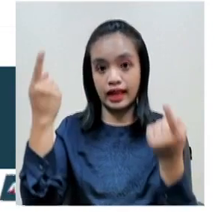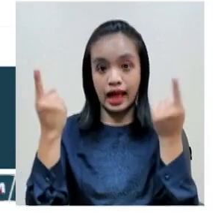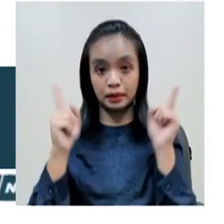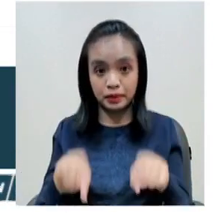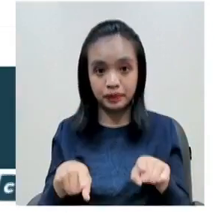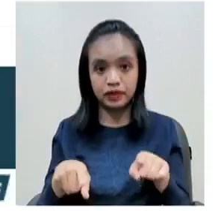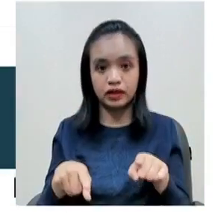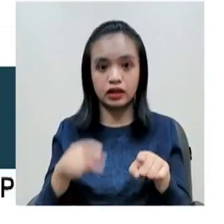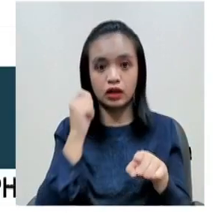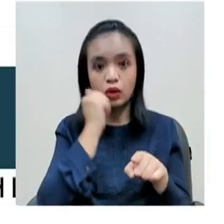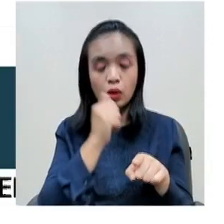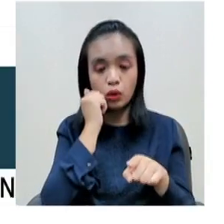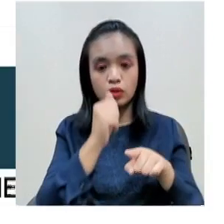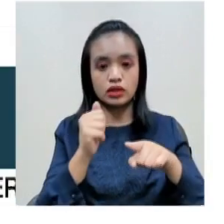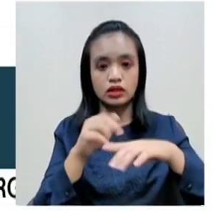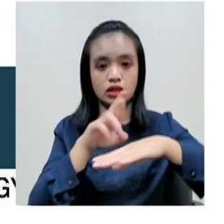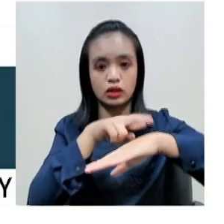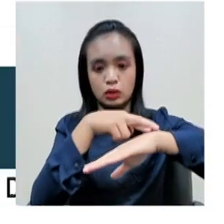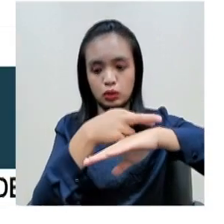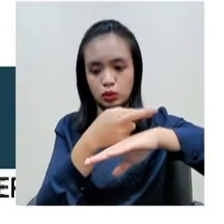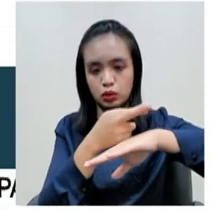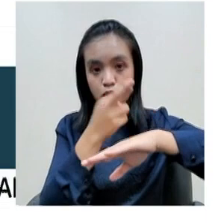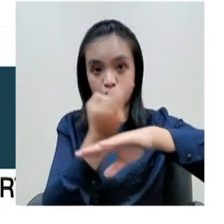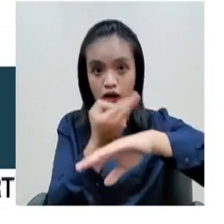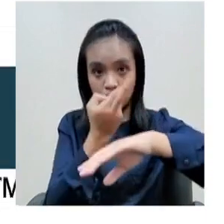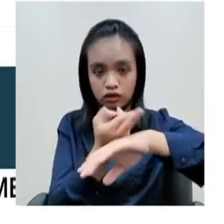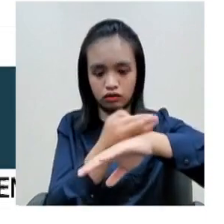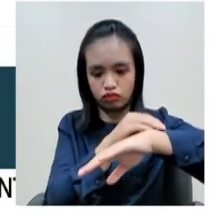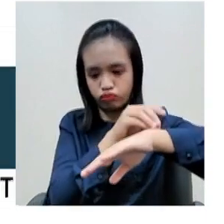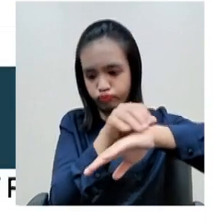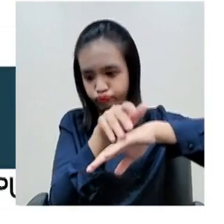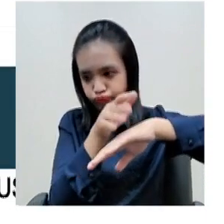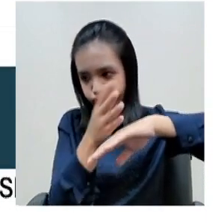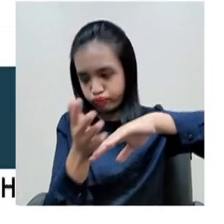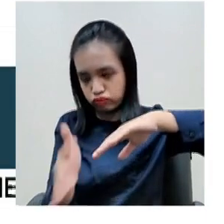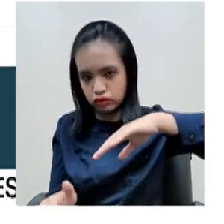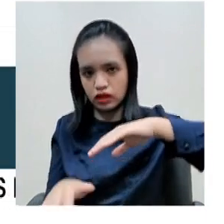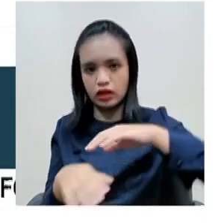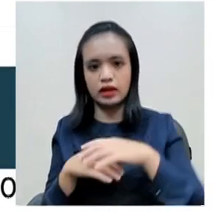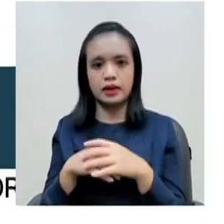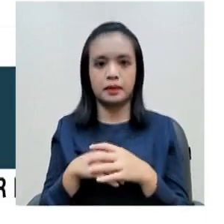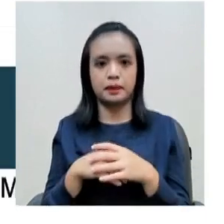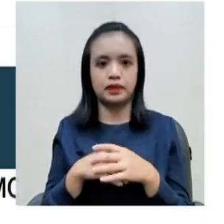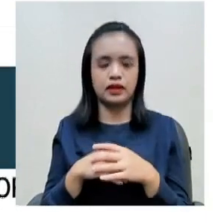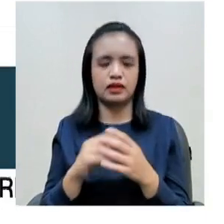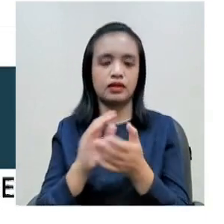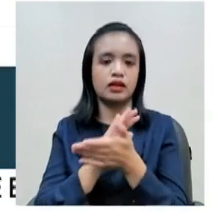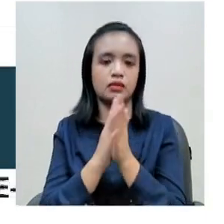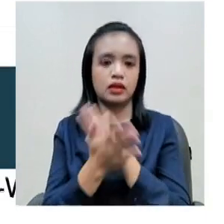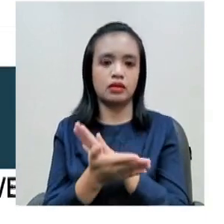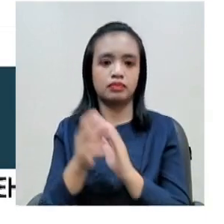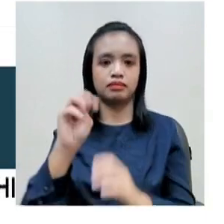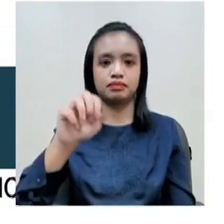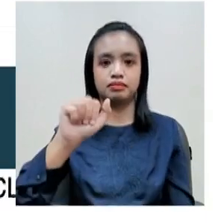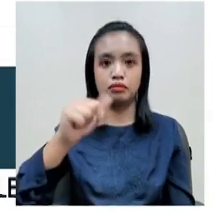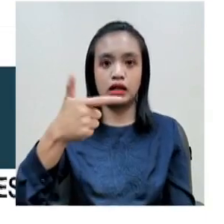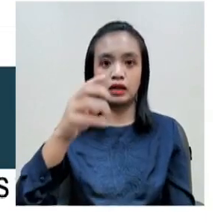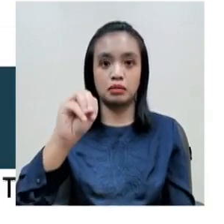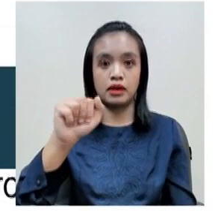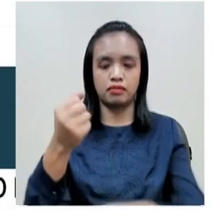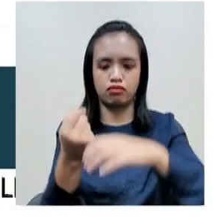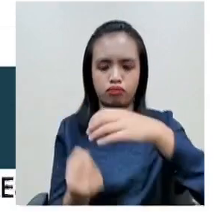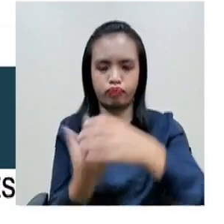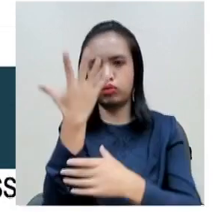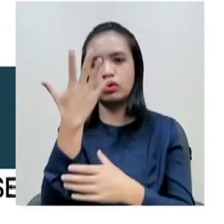frequent rockfall has actually progressed into a significant magmatic eruption that would